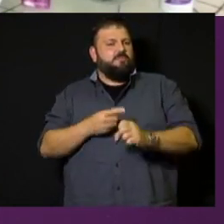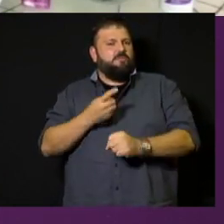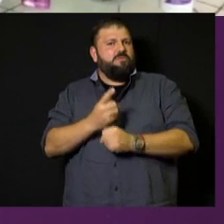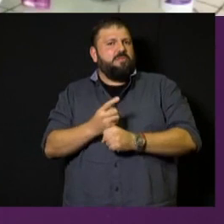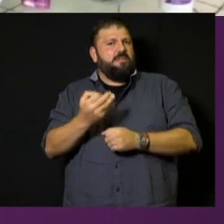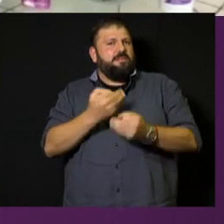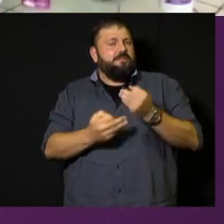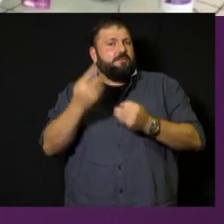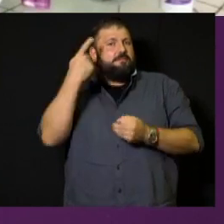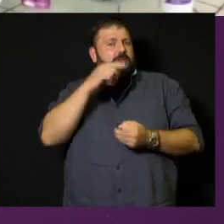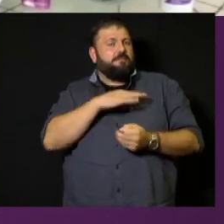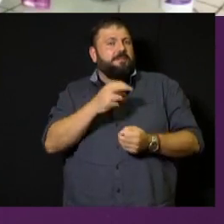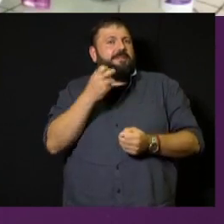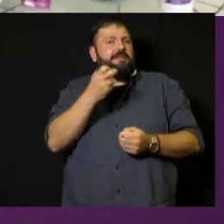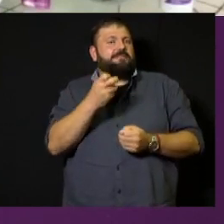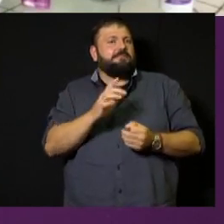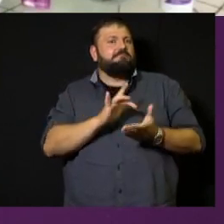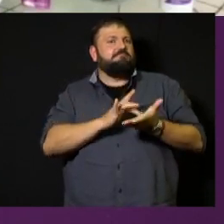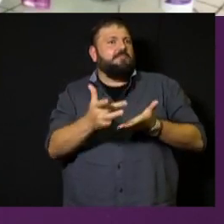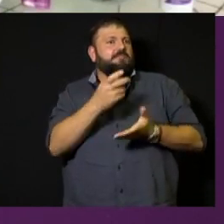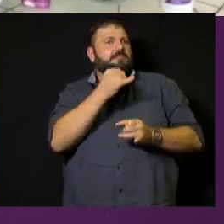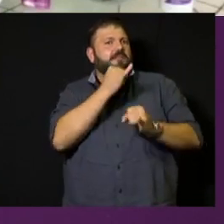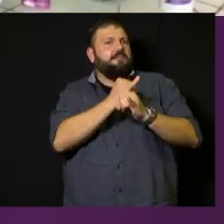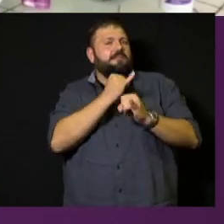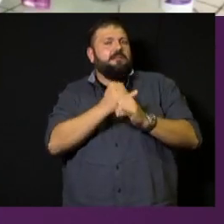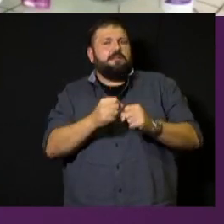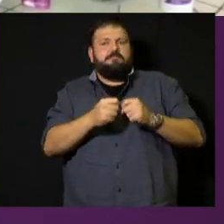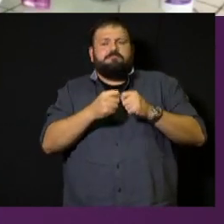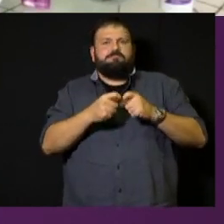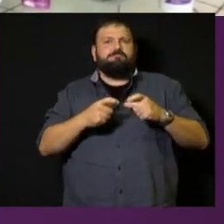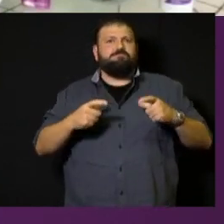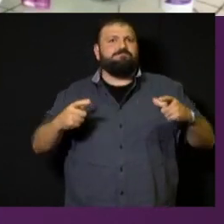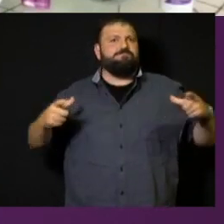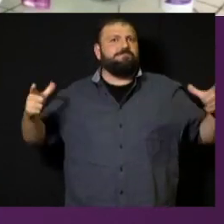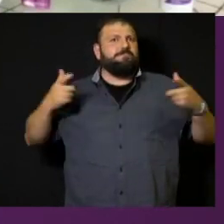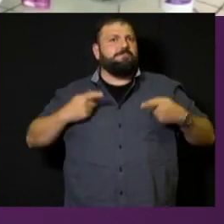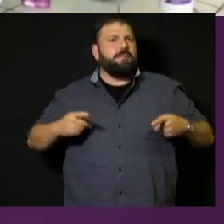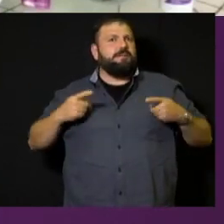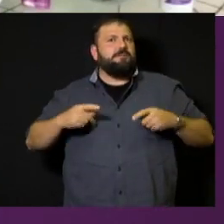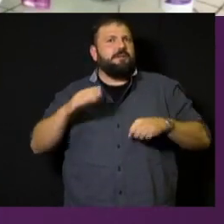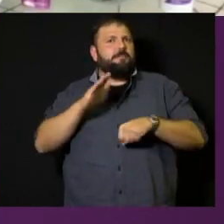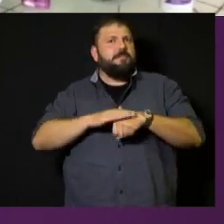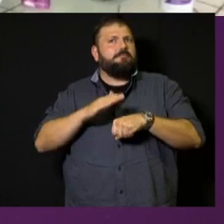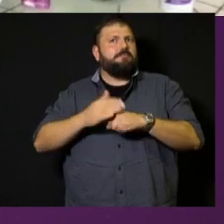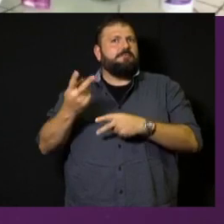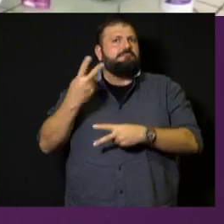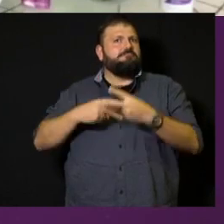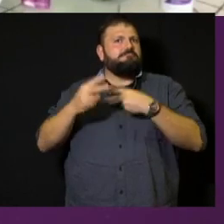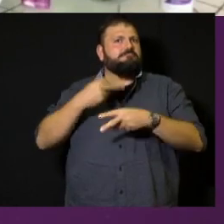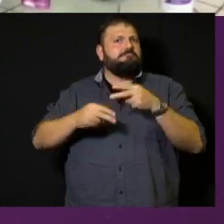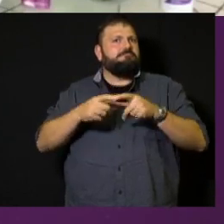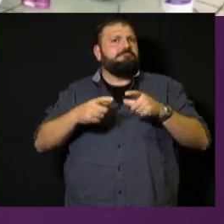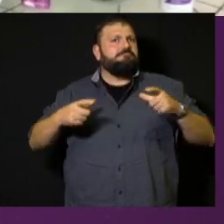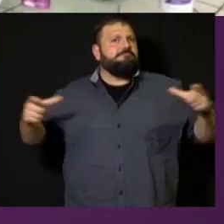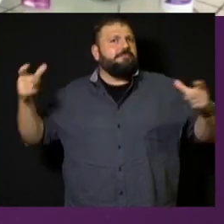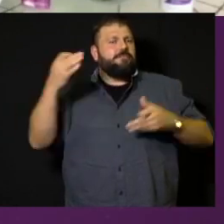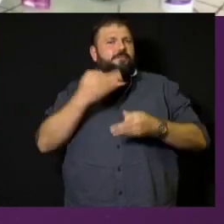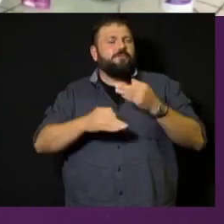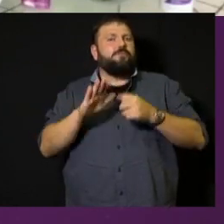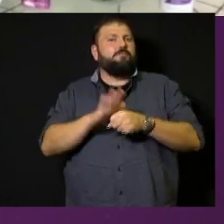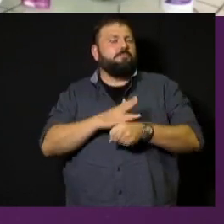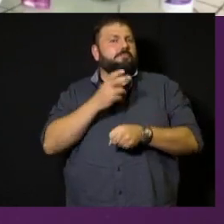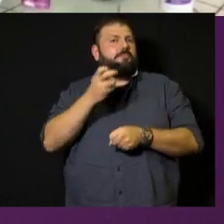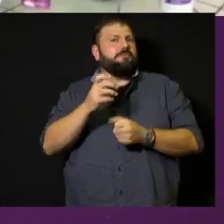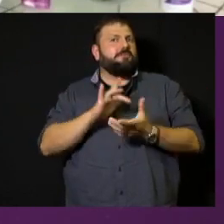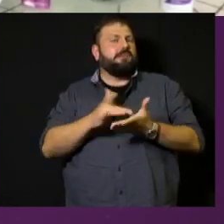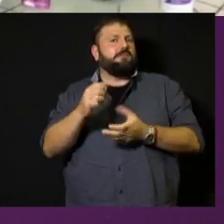power of will, that's what created this huge growth, sustained by all the things